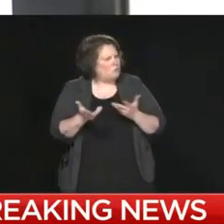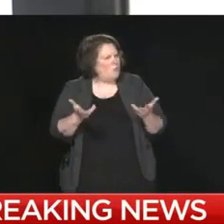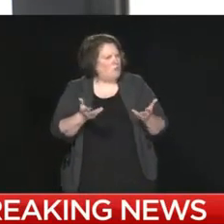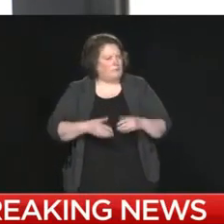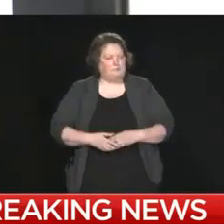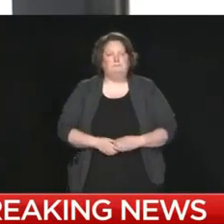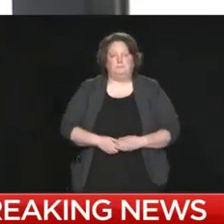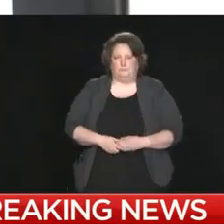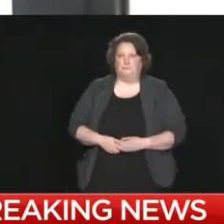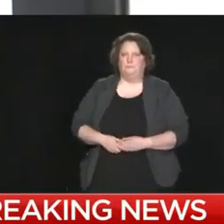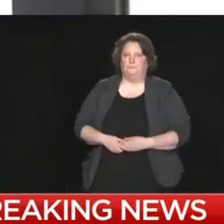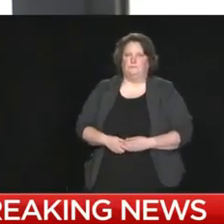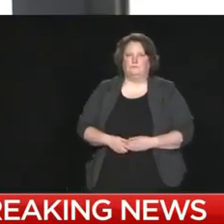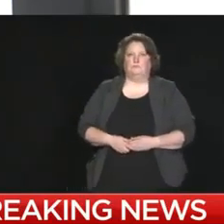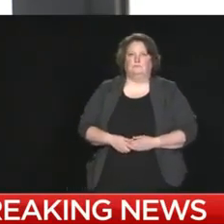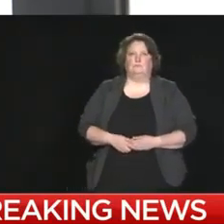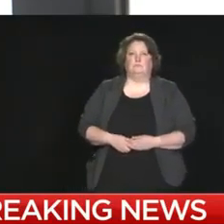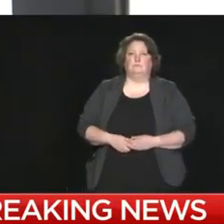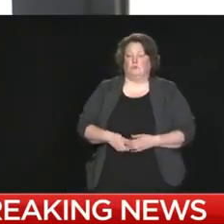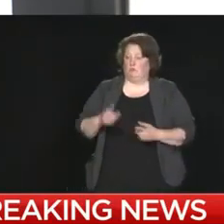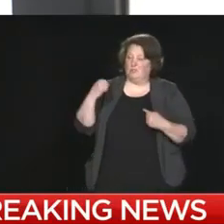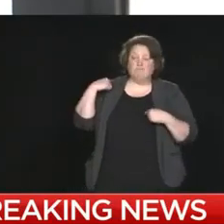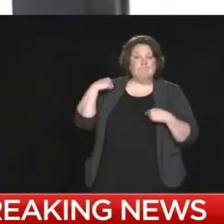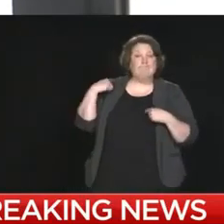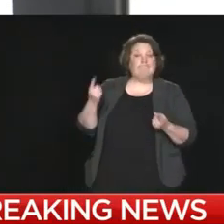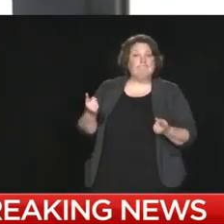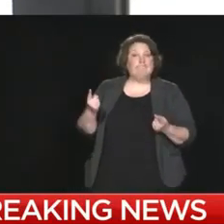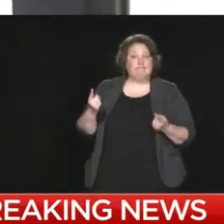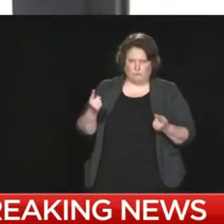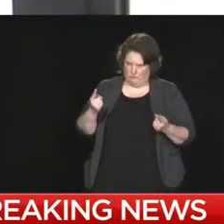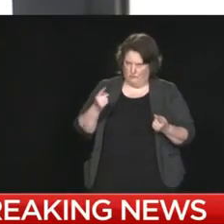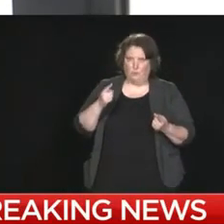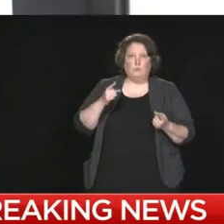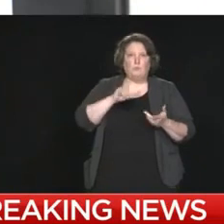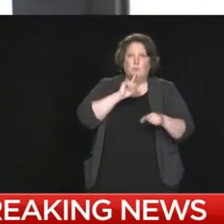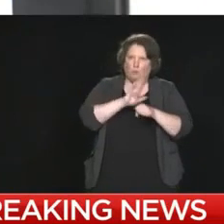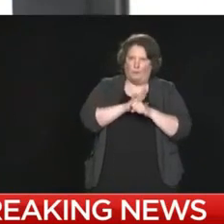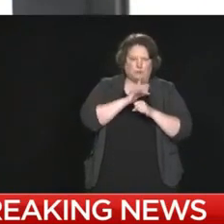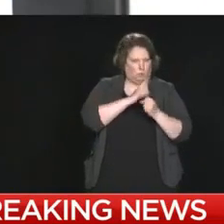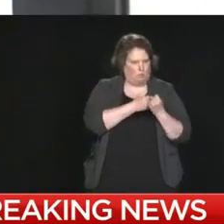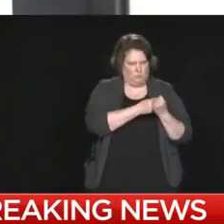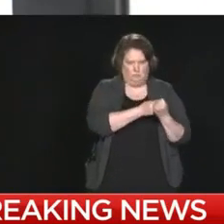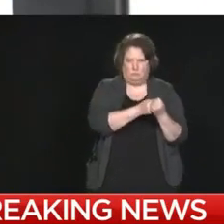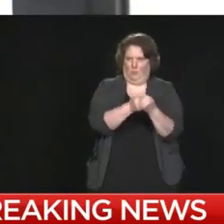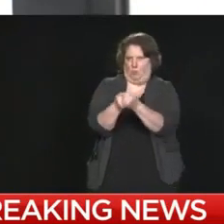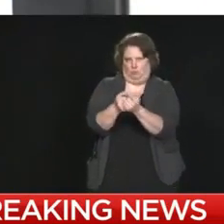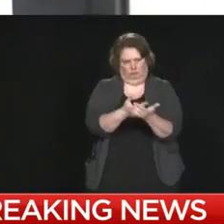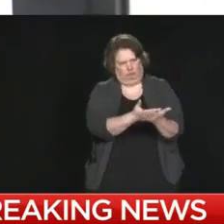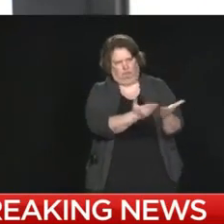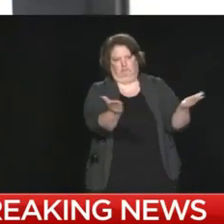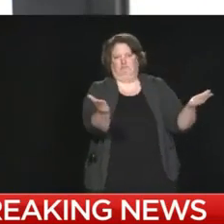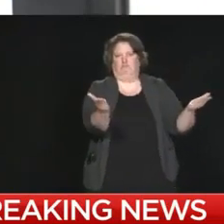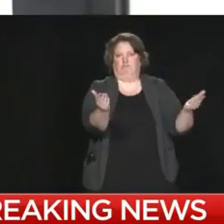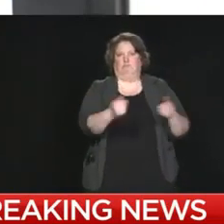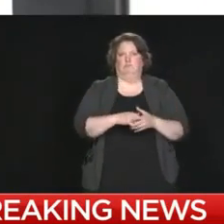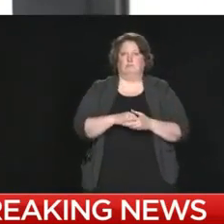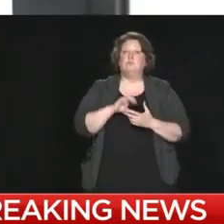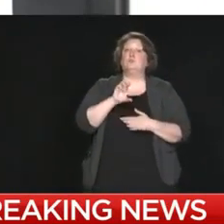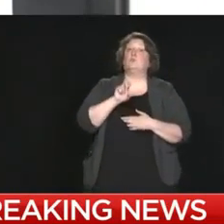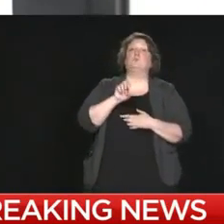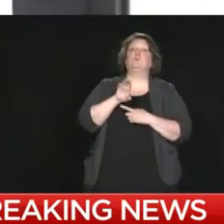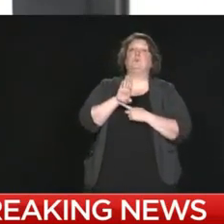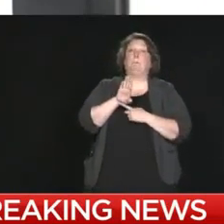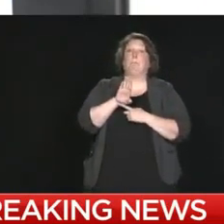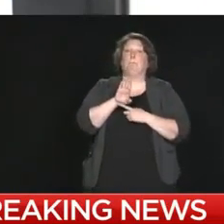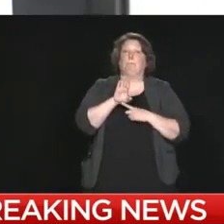as a government, that we would be there for people, that we would support them. We created the CERB to support